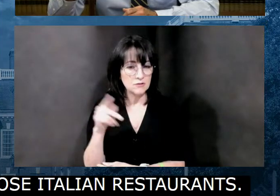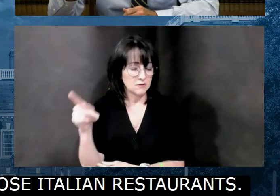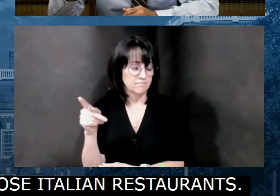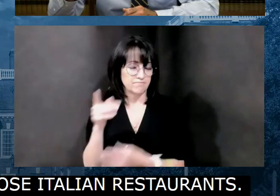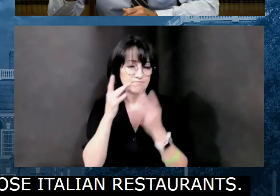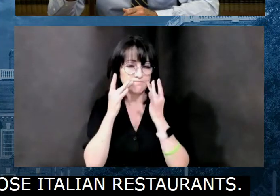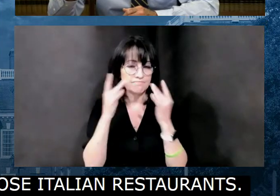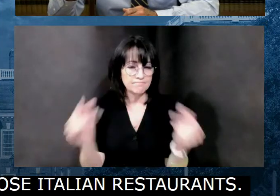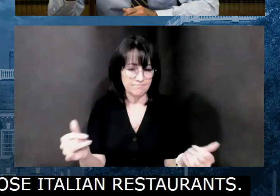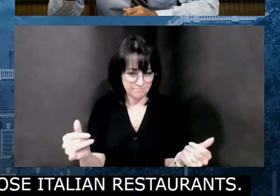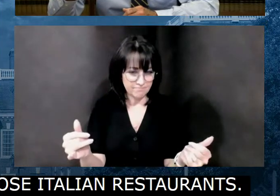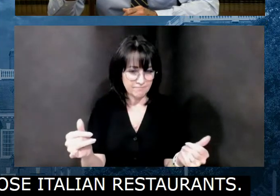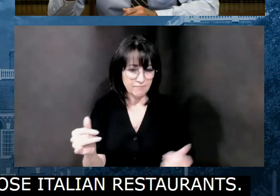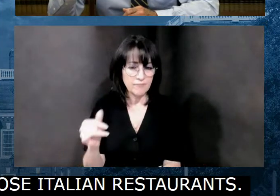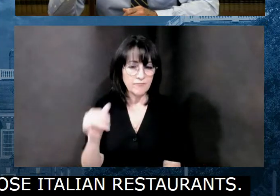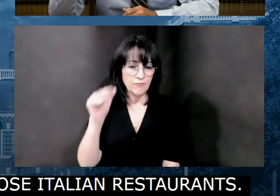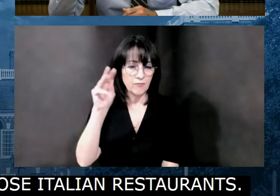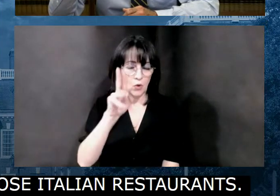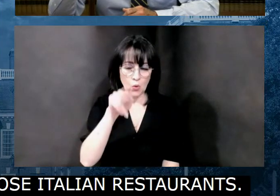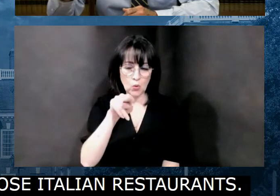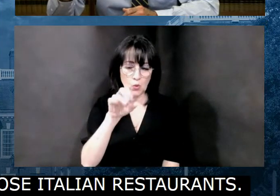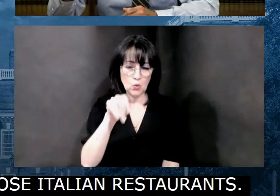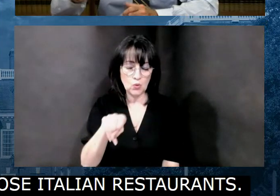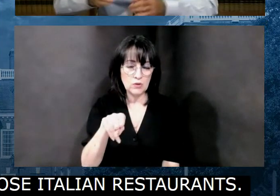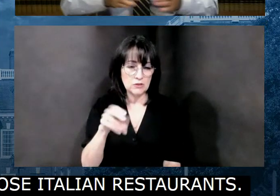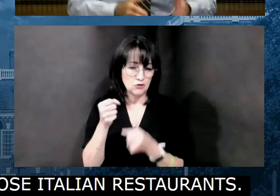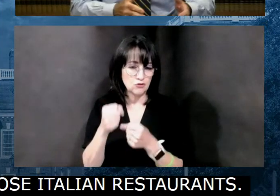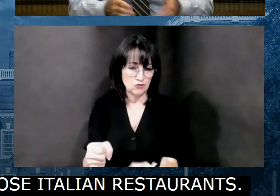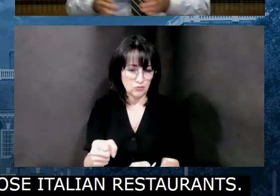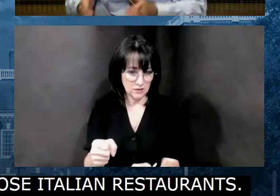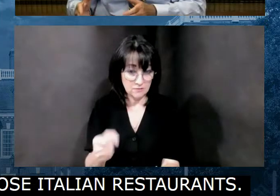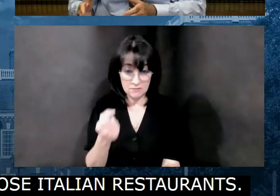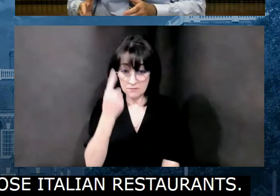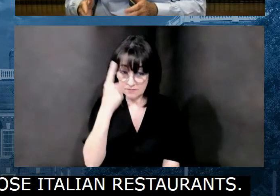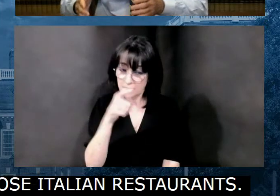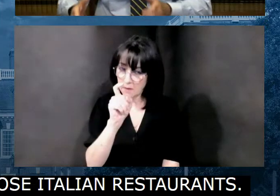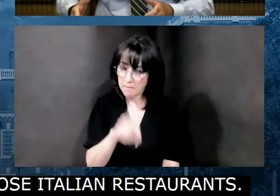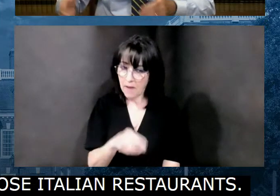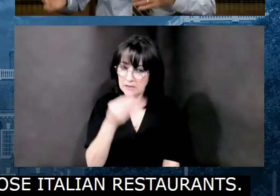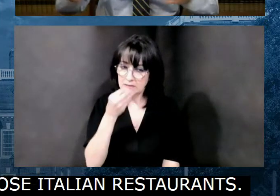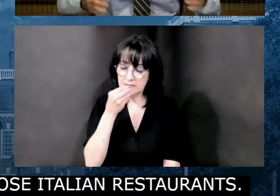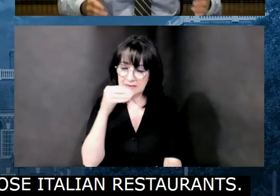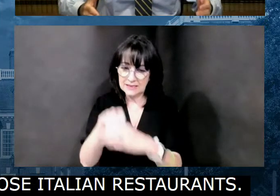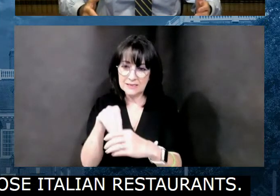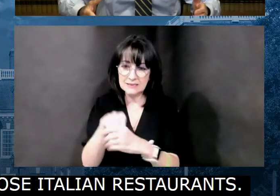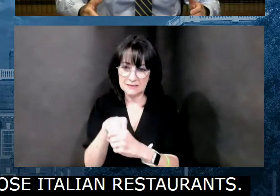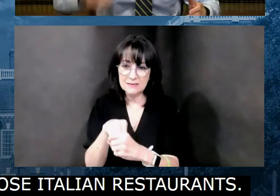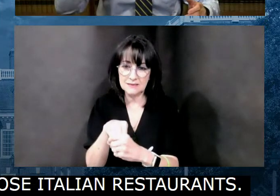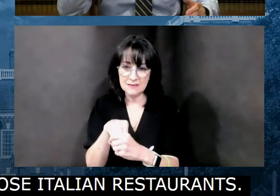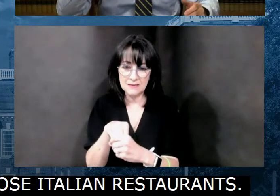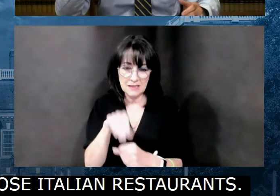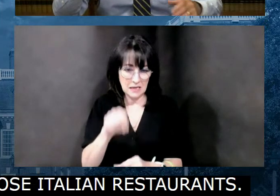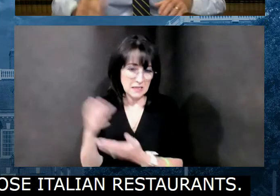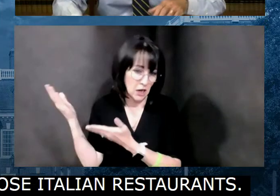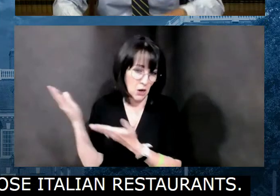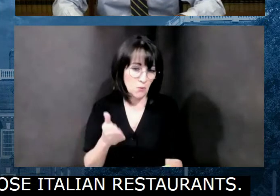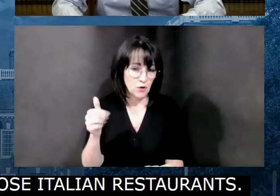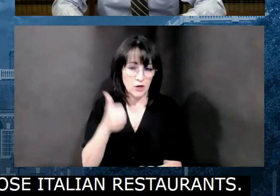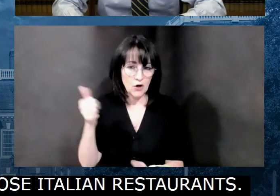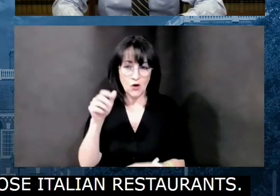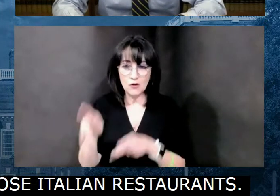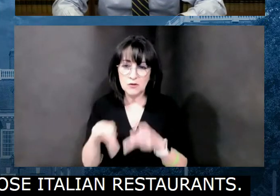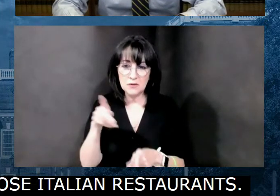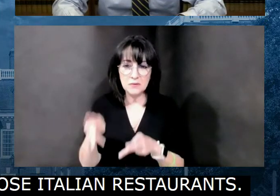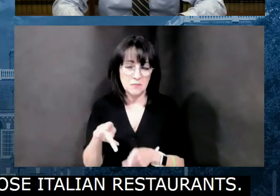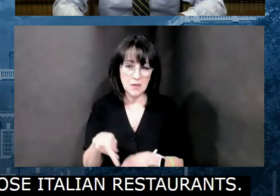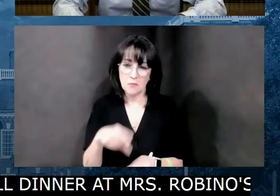find there on Union Street. Dine in only, so you got to go in, you got to go eat, bring some other people with you. You only get 1